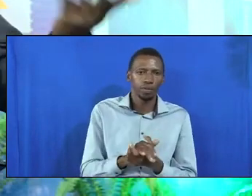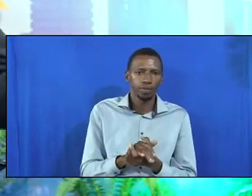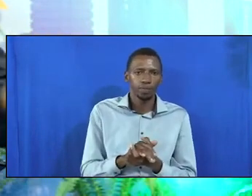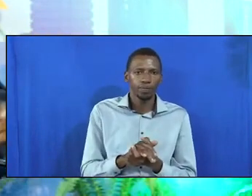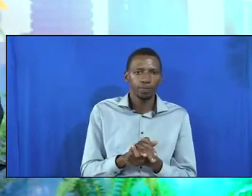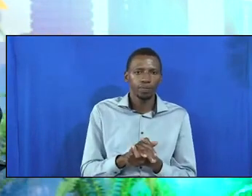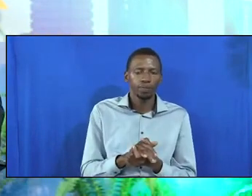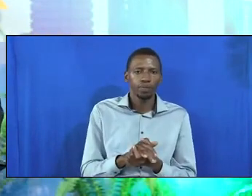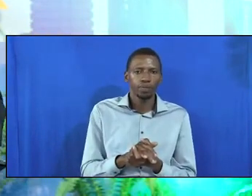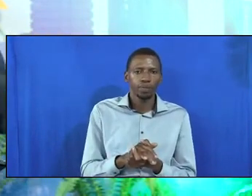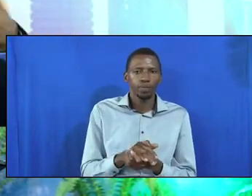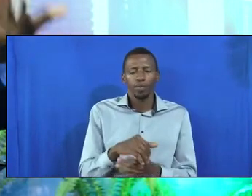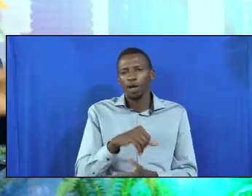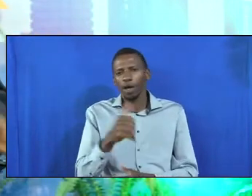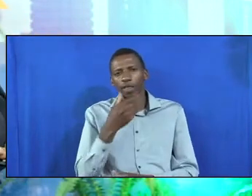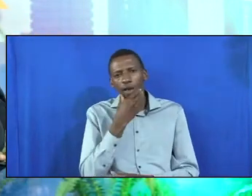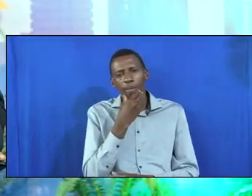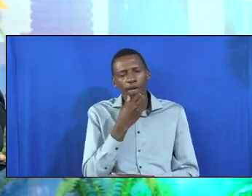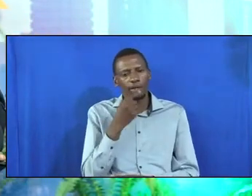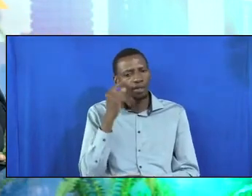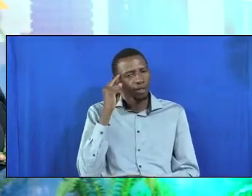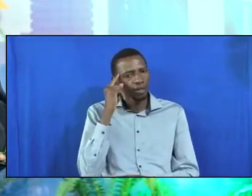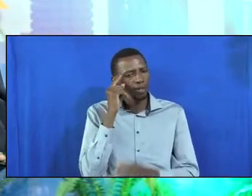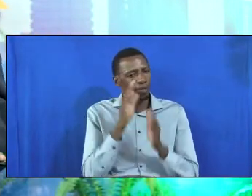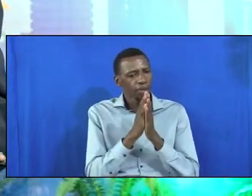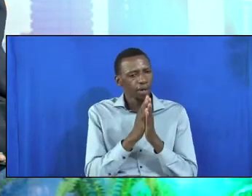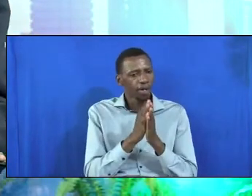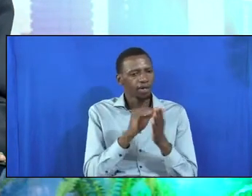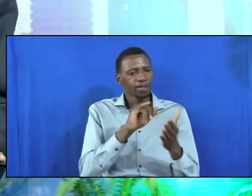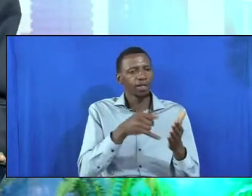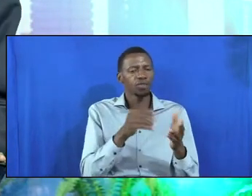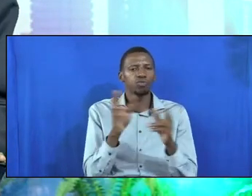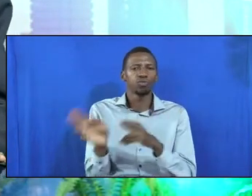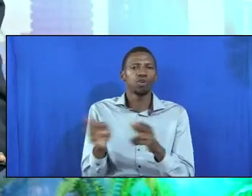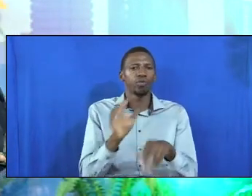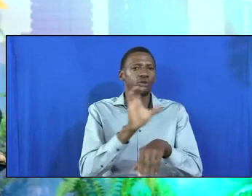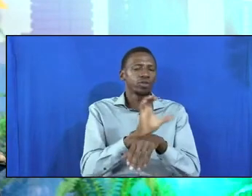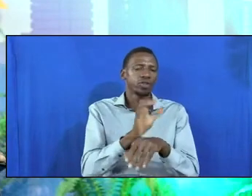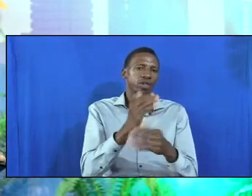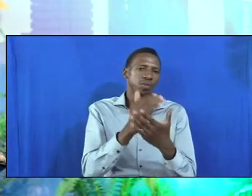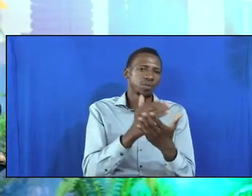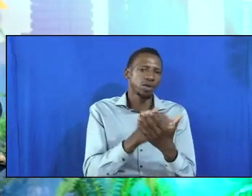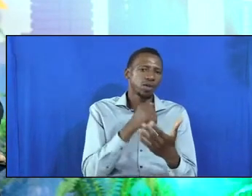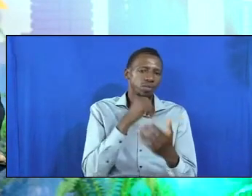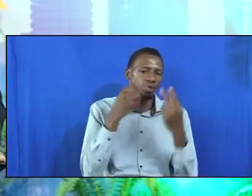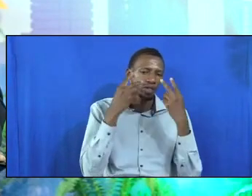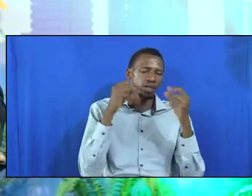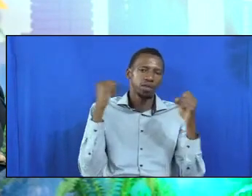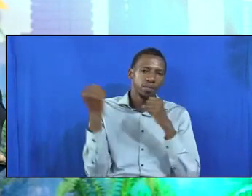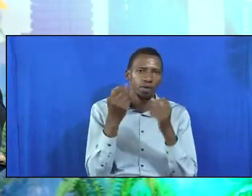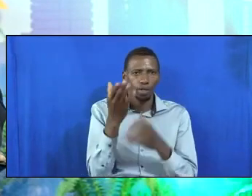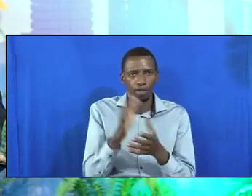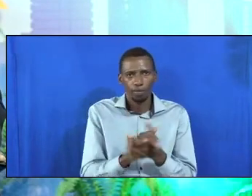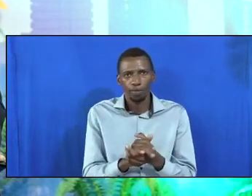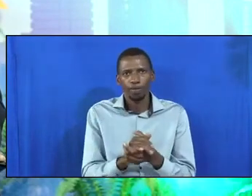prayers as just a church program, they don't see the power in it. Then something happened on Wednesday.